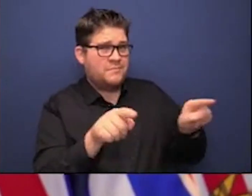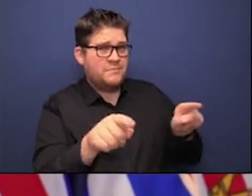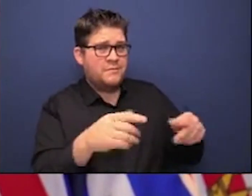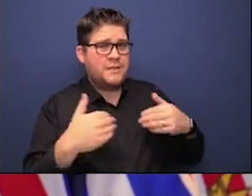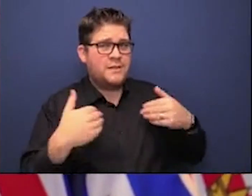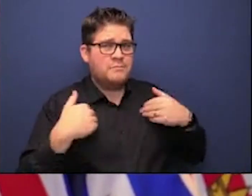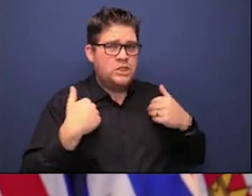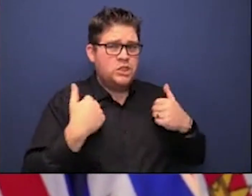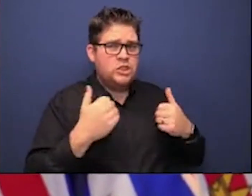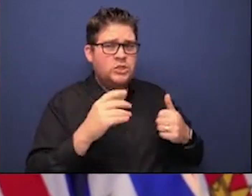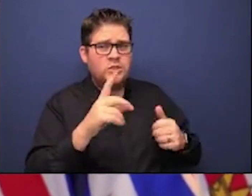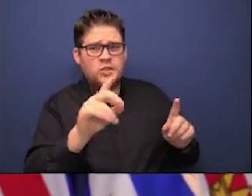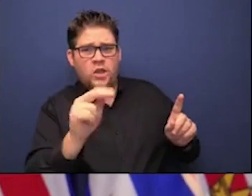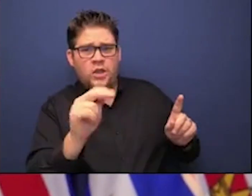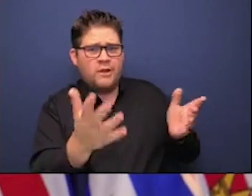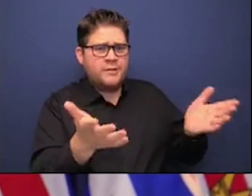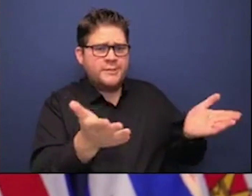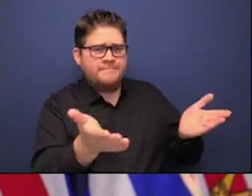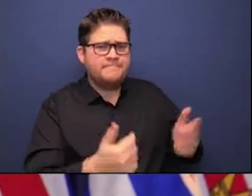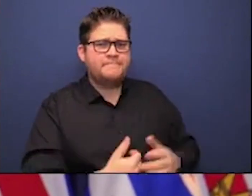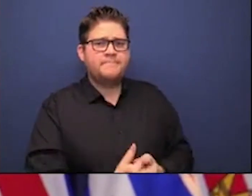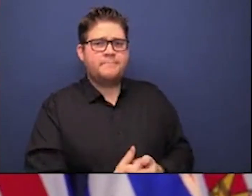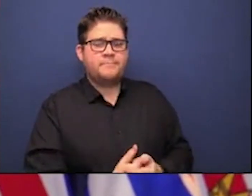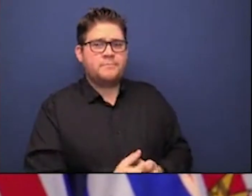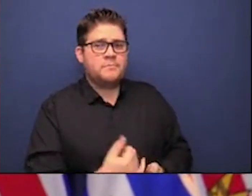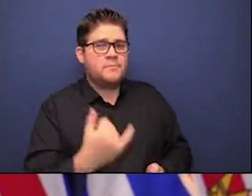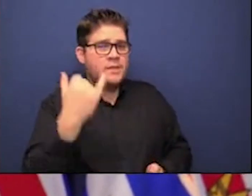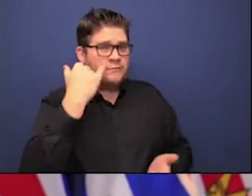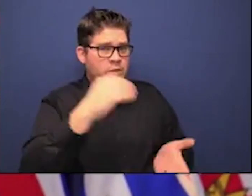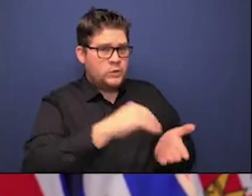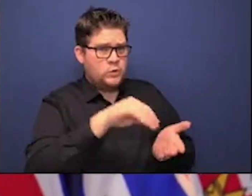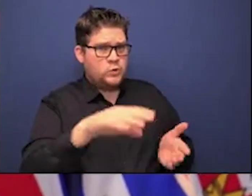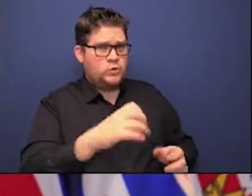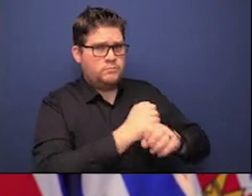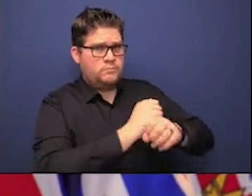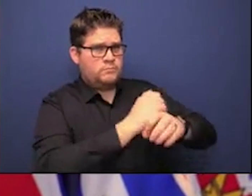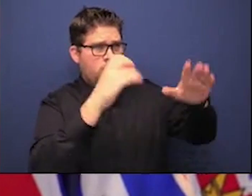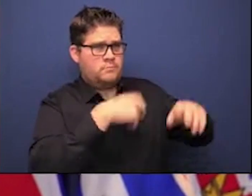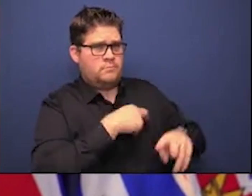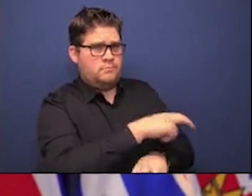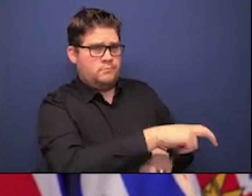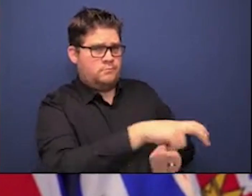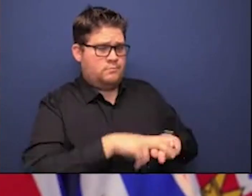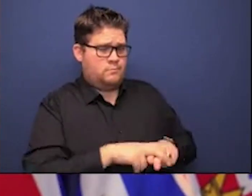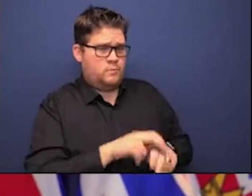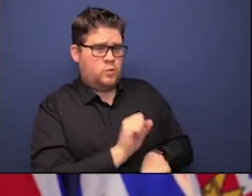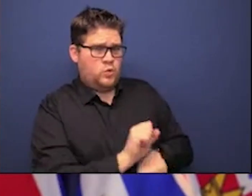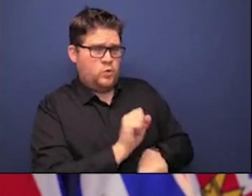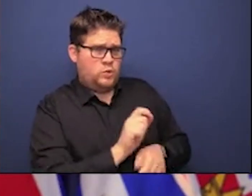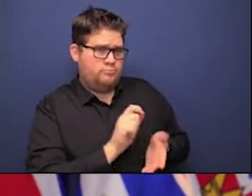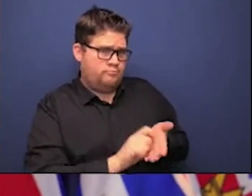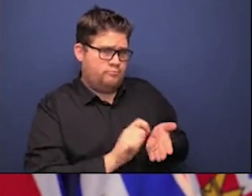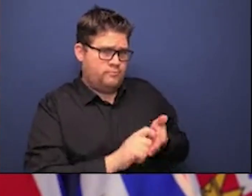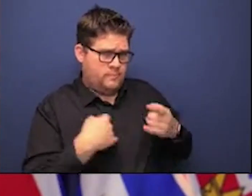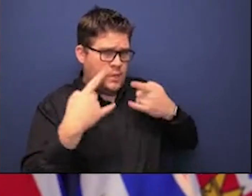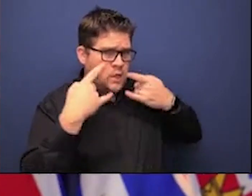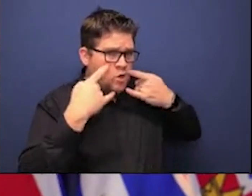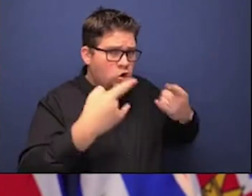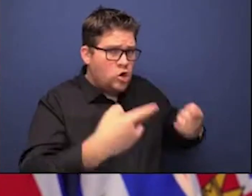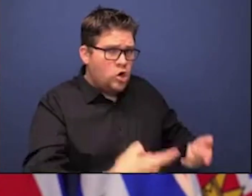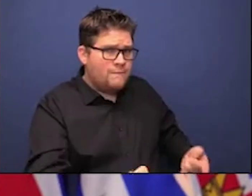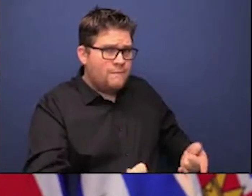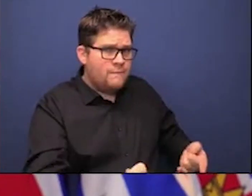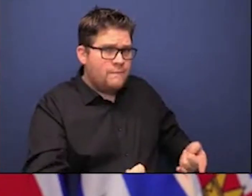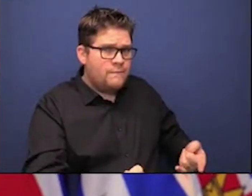If students can take their masks off when they're at their desks or at their workstations in the classroom, to me, this new mask mandate doesn't really seem like